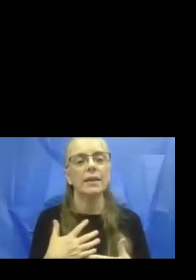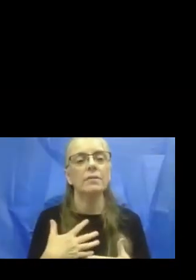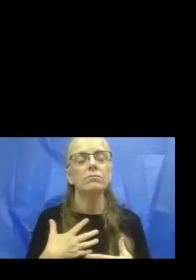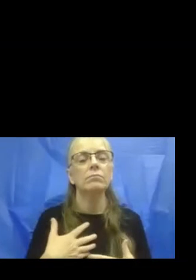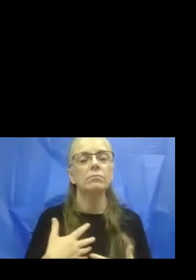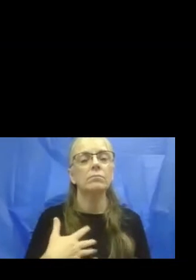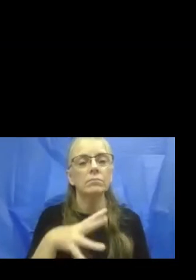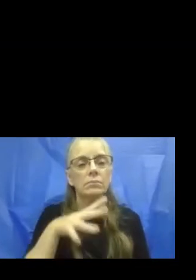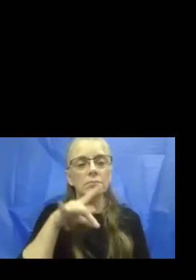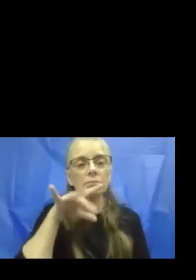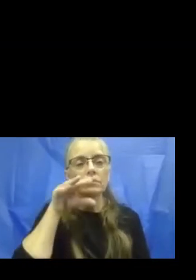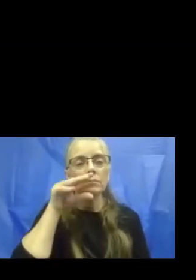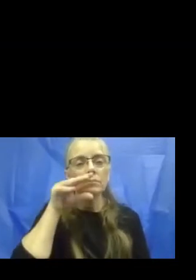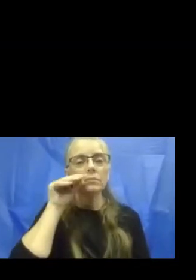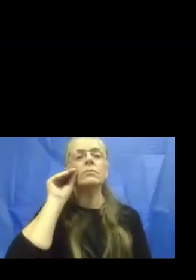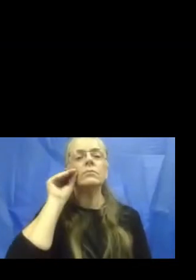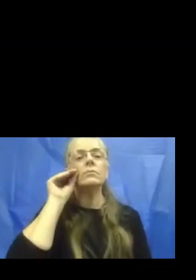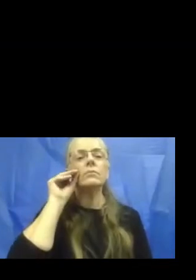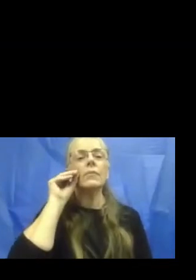I breathe out.